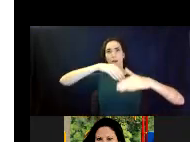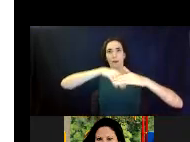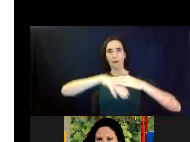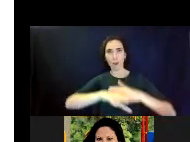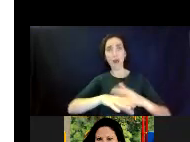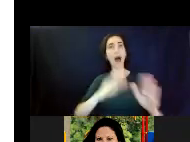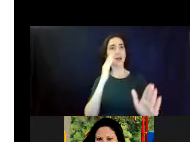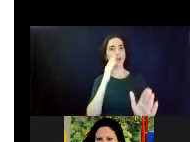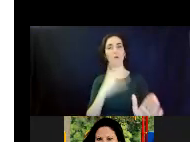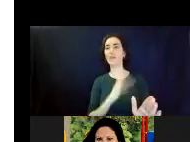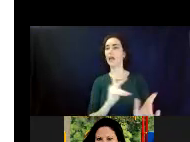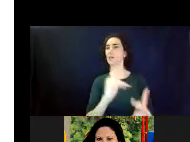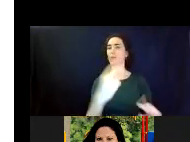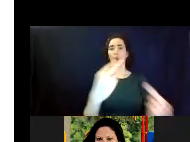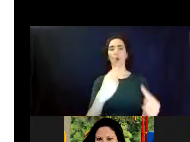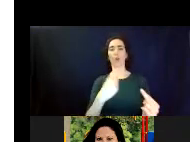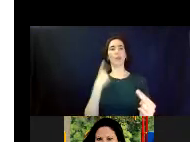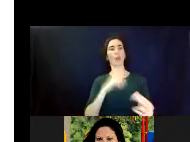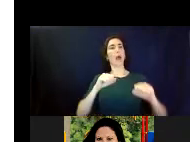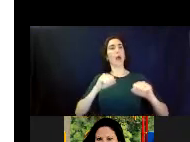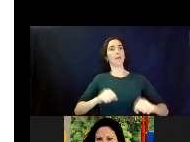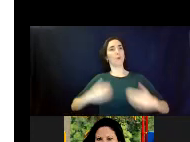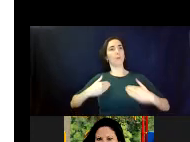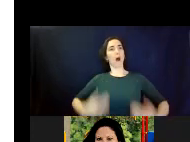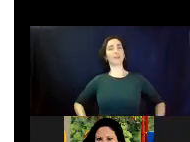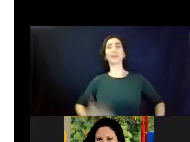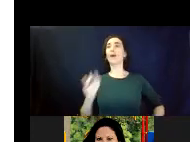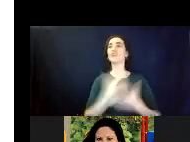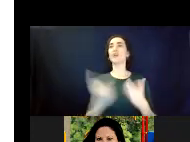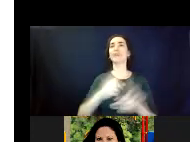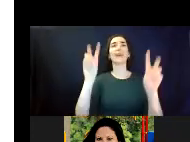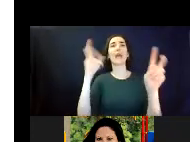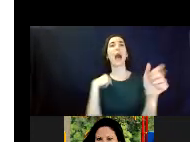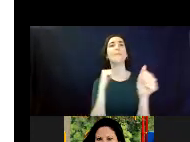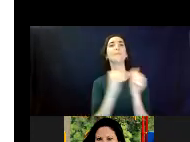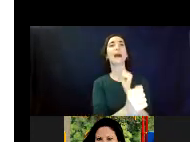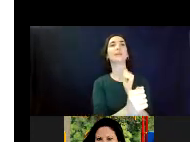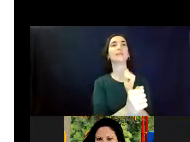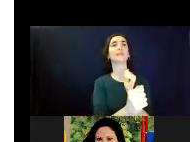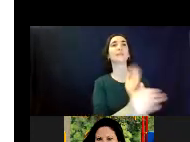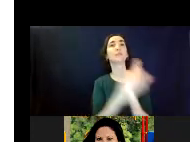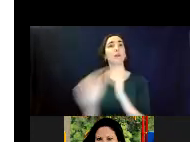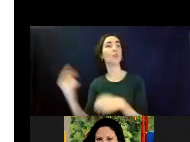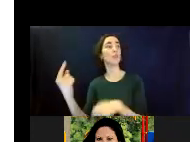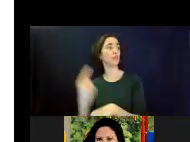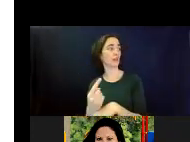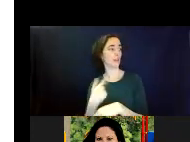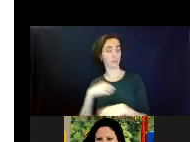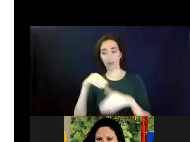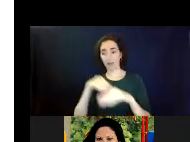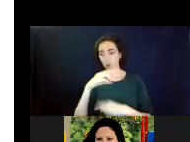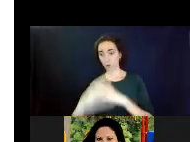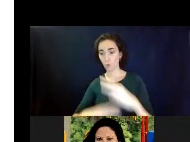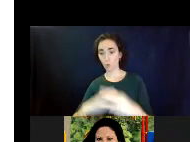able-bodied, because on some days I pass, but on other days I walk through this world visibly